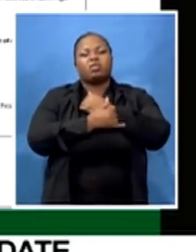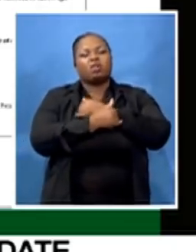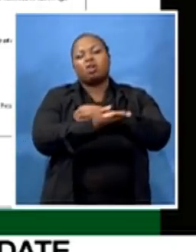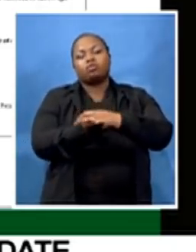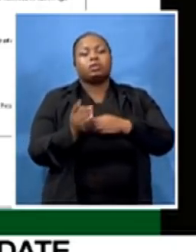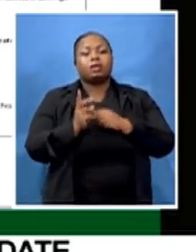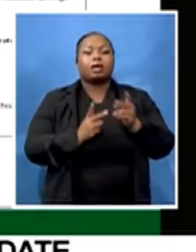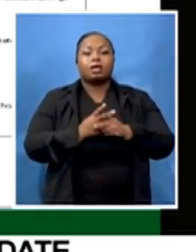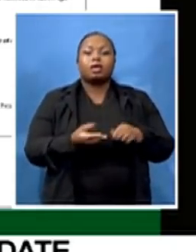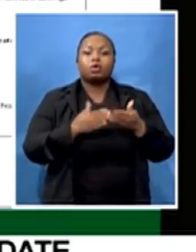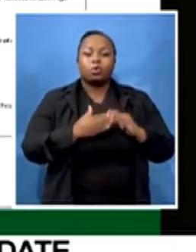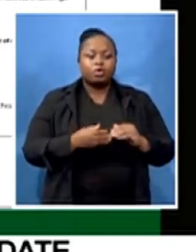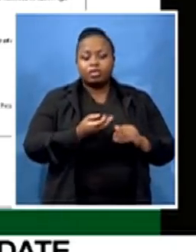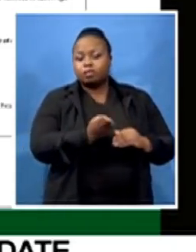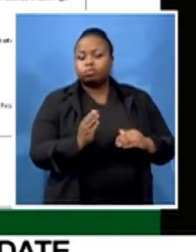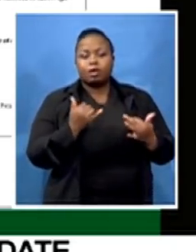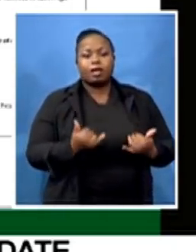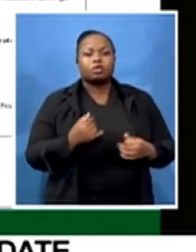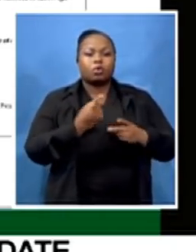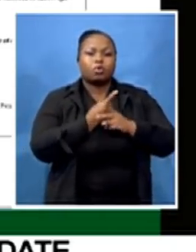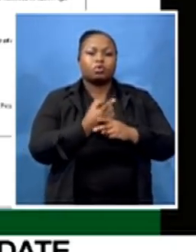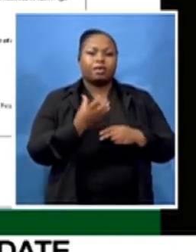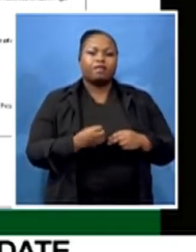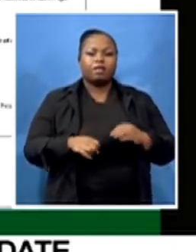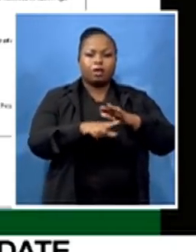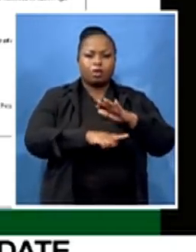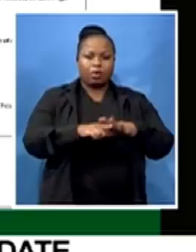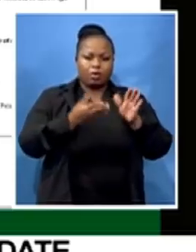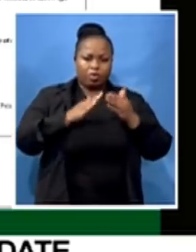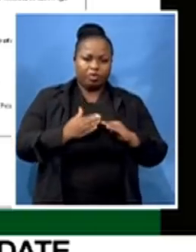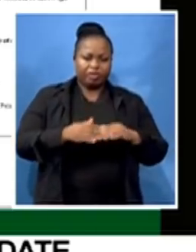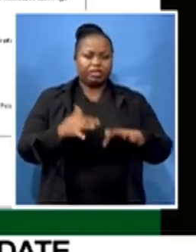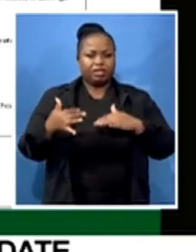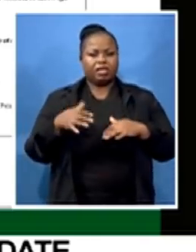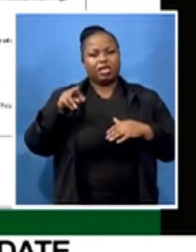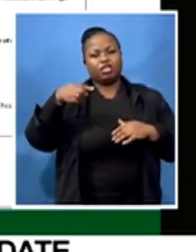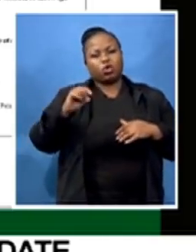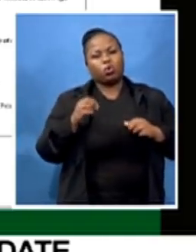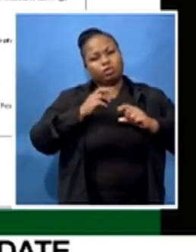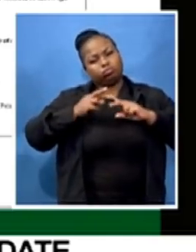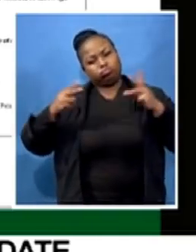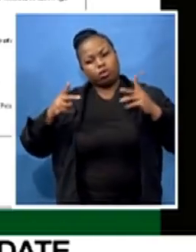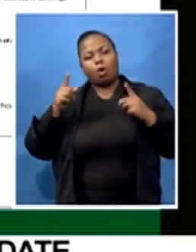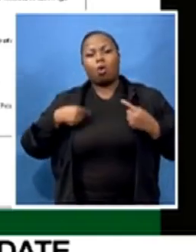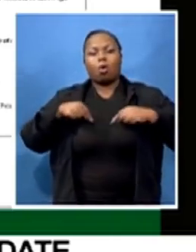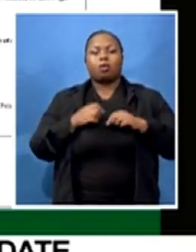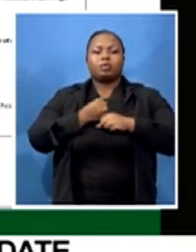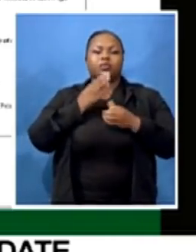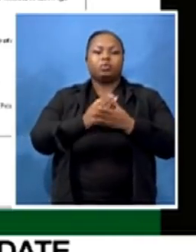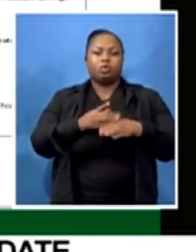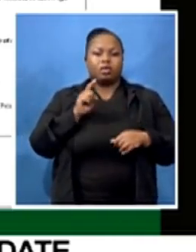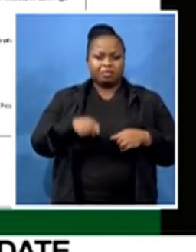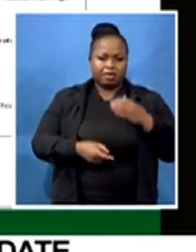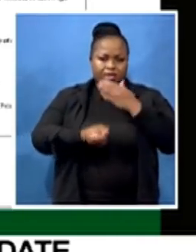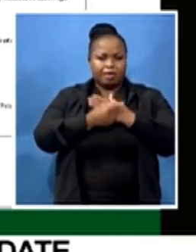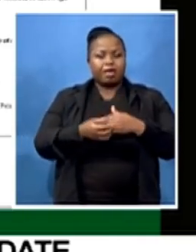the local communities, civil society, everybody must ensure that this is taking place everywhere in the country. This is